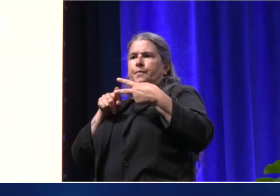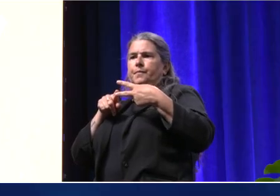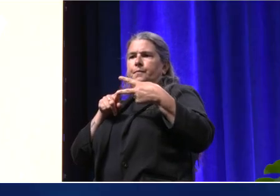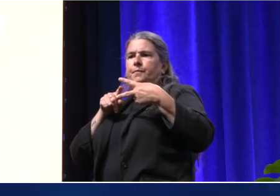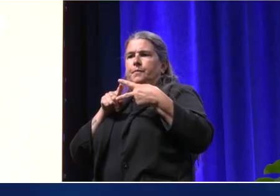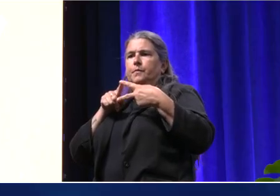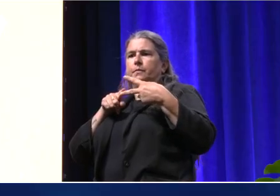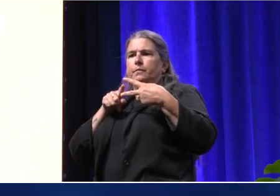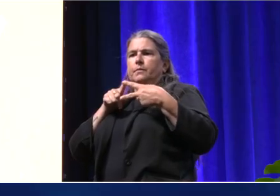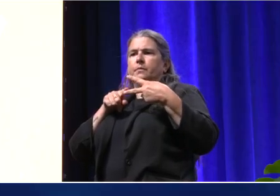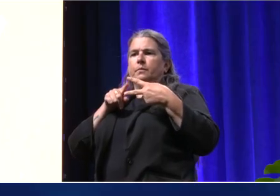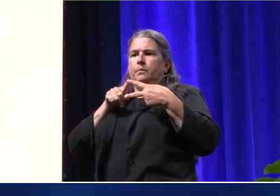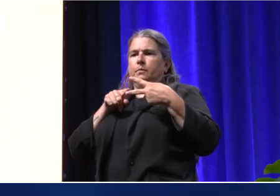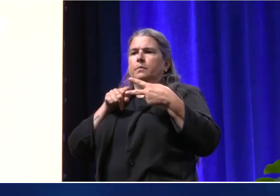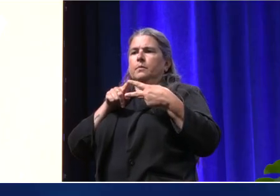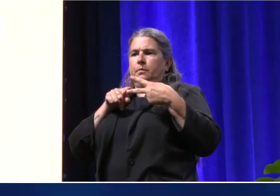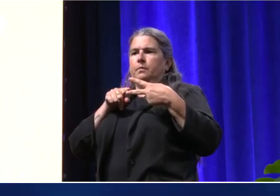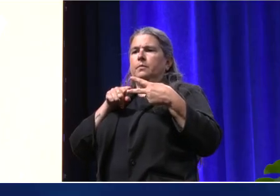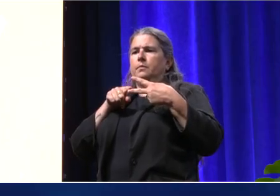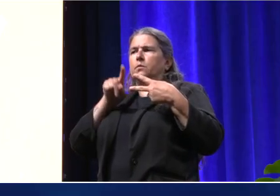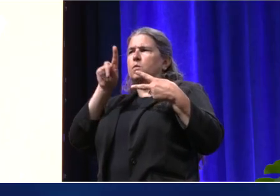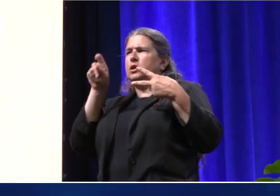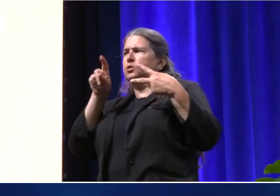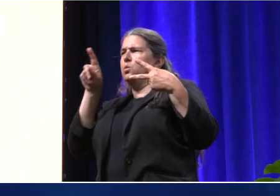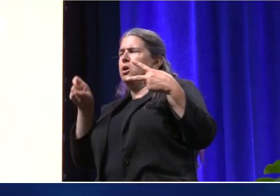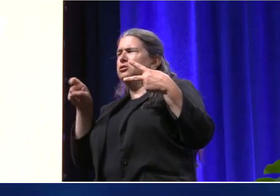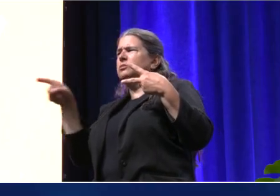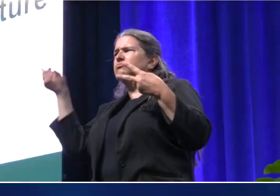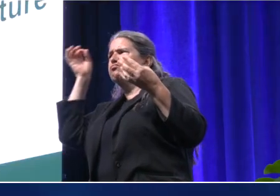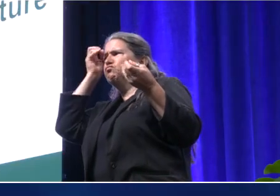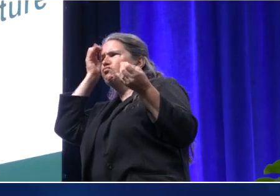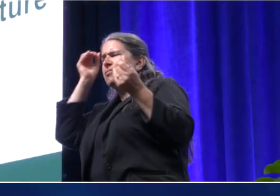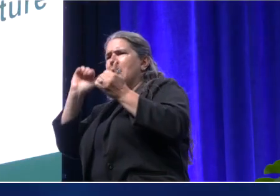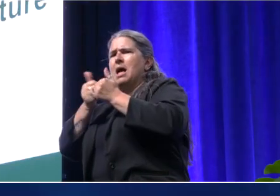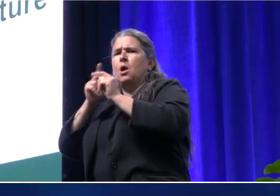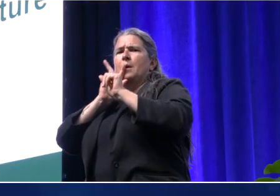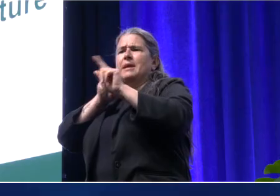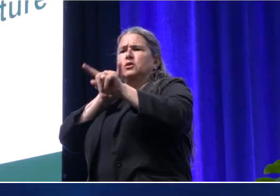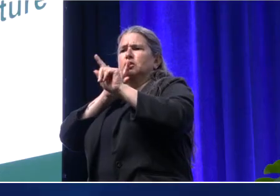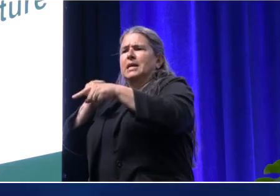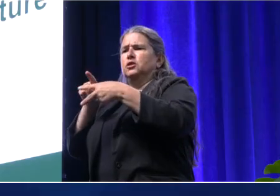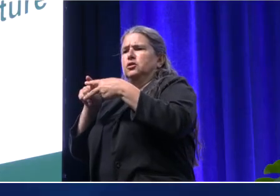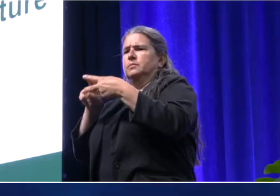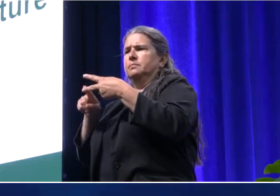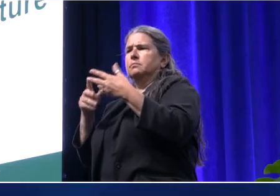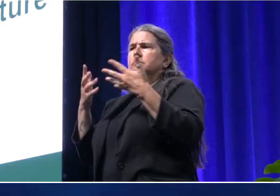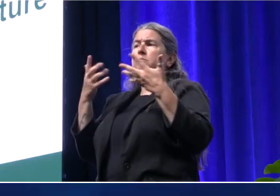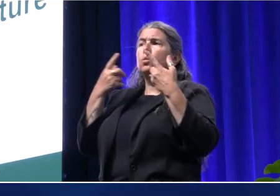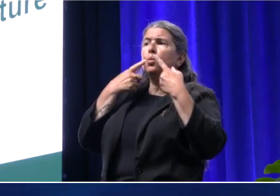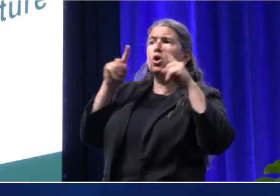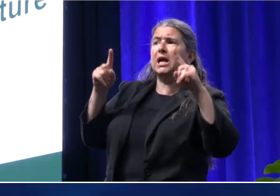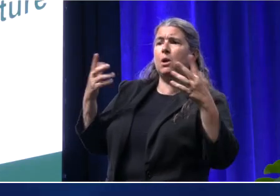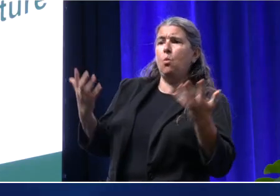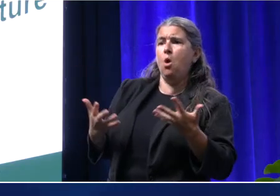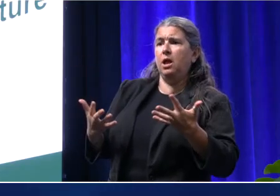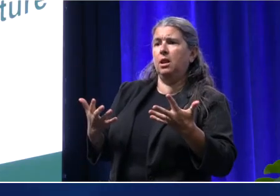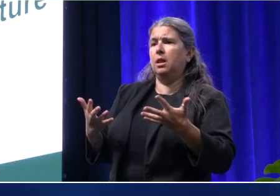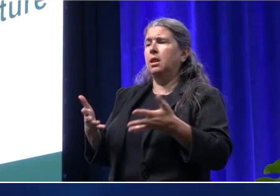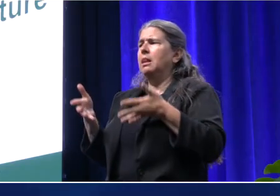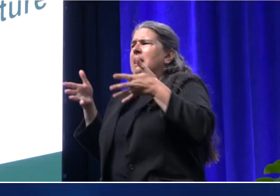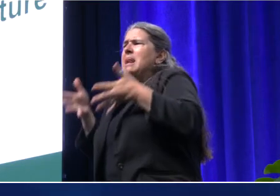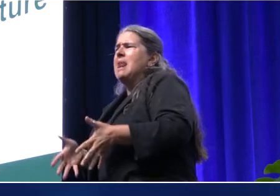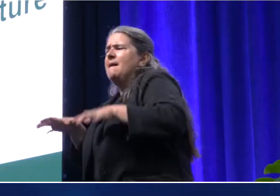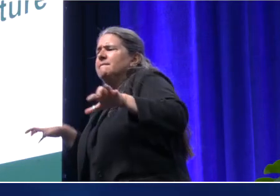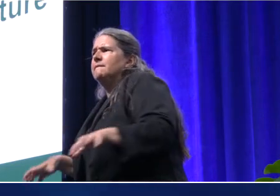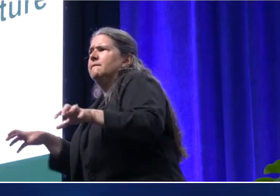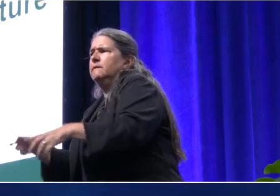your own circumstances. What's working and who's left behind? Just to set the big picture, and Ryan did a good job with some